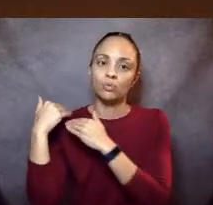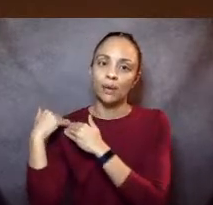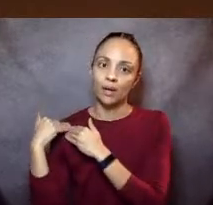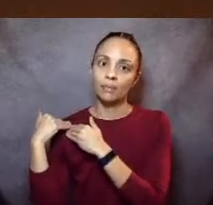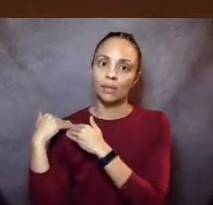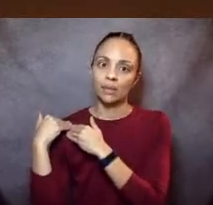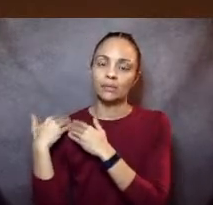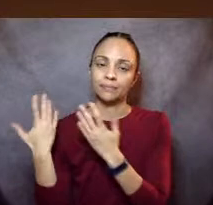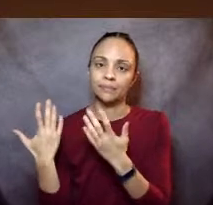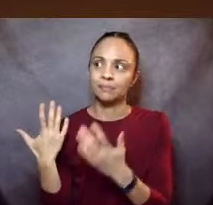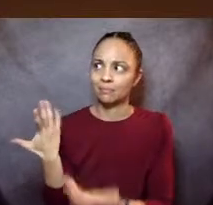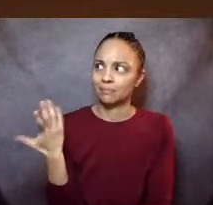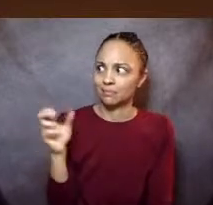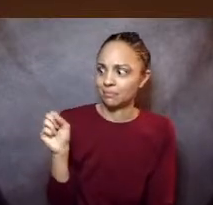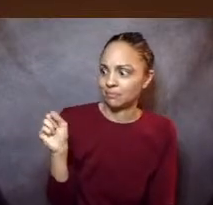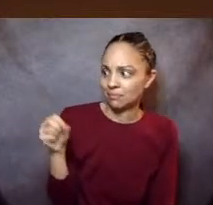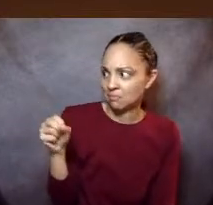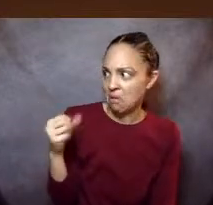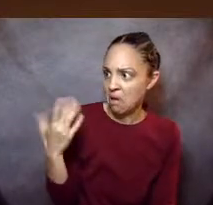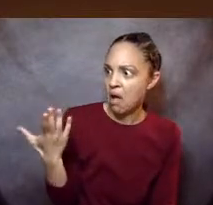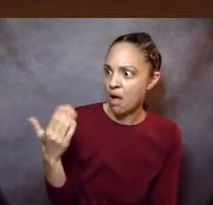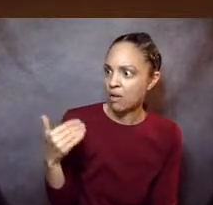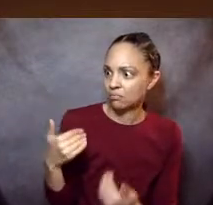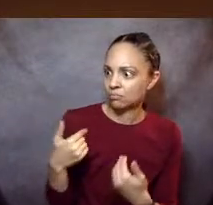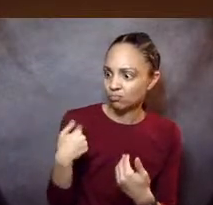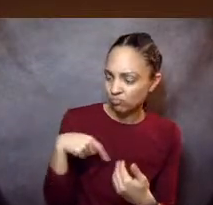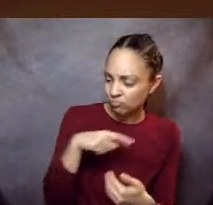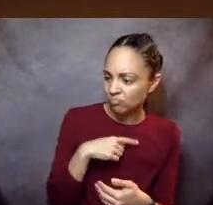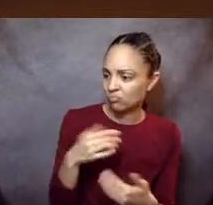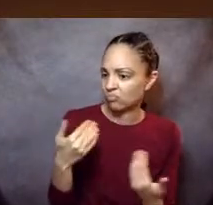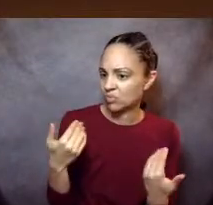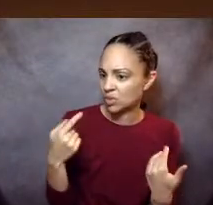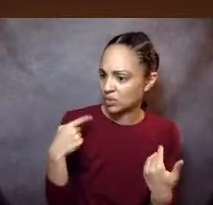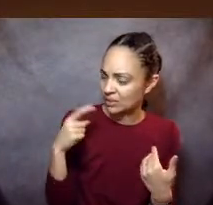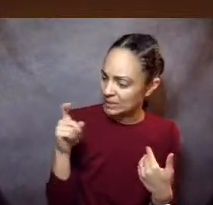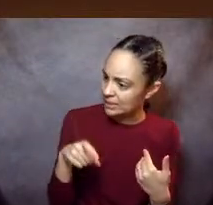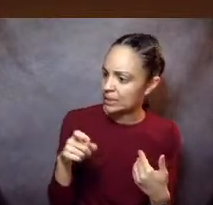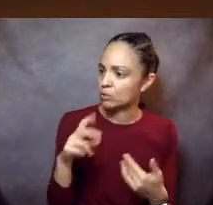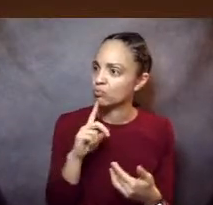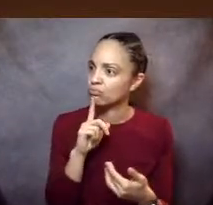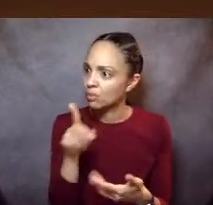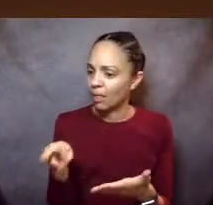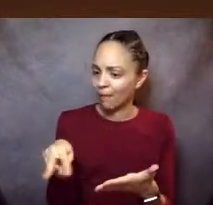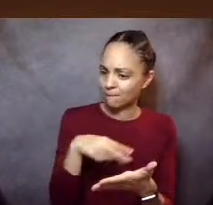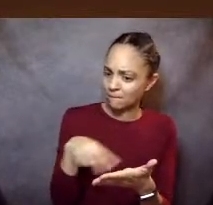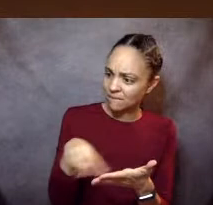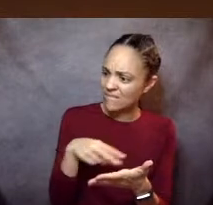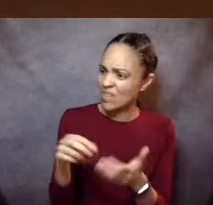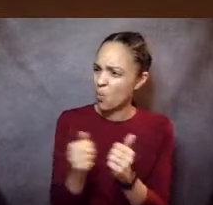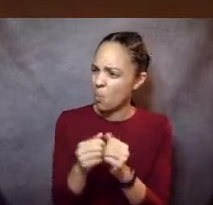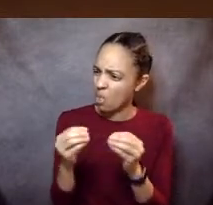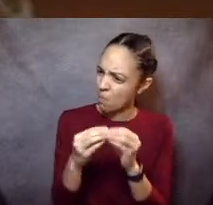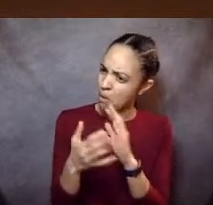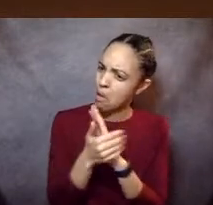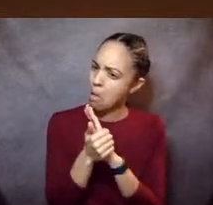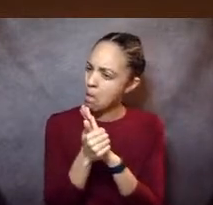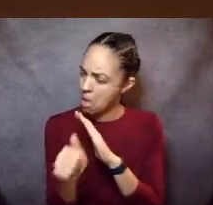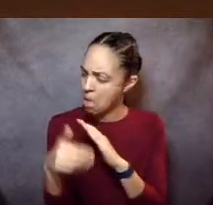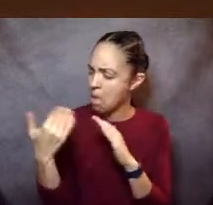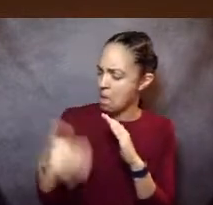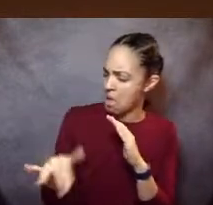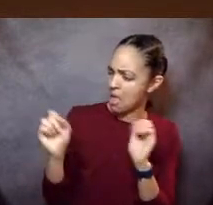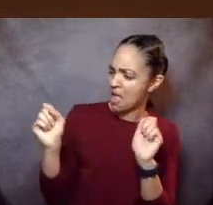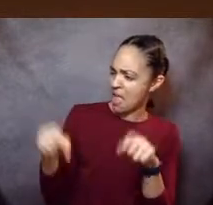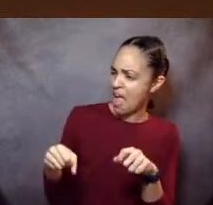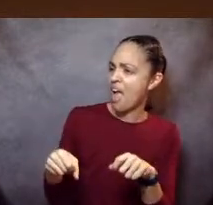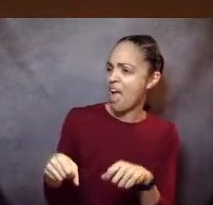was like, well, yeah, you know, we gotta, you know, get those lateral T's together, those hinges. Those